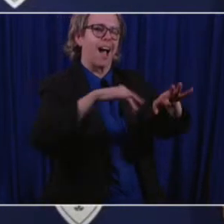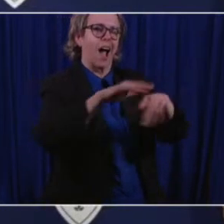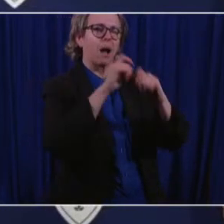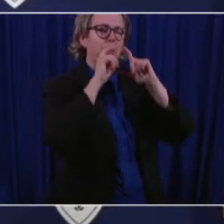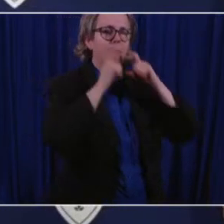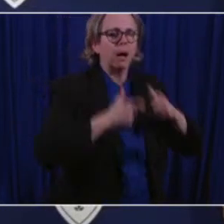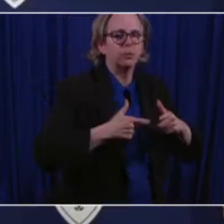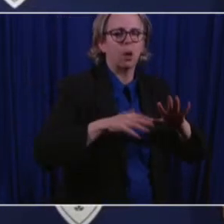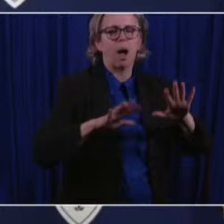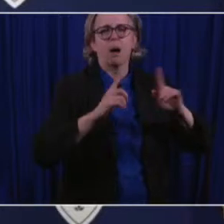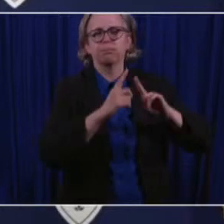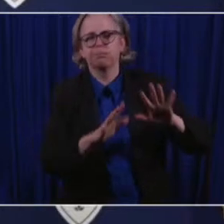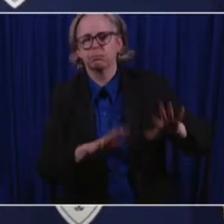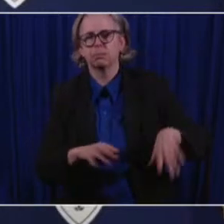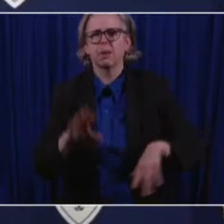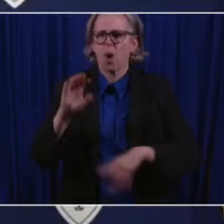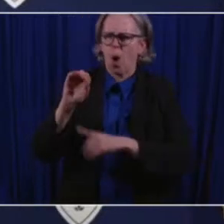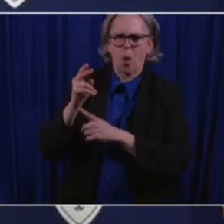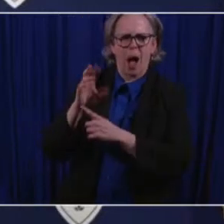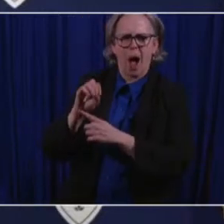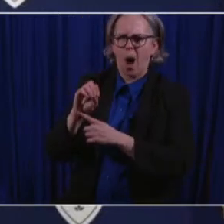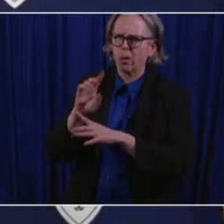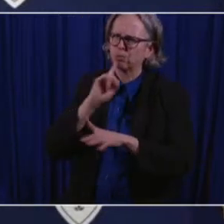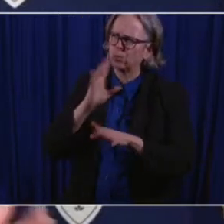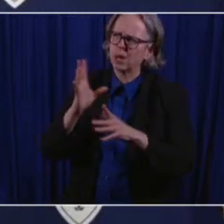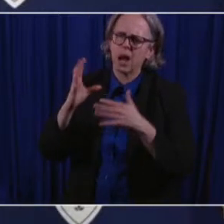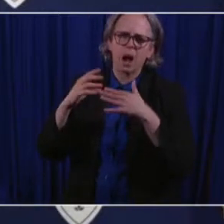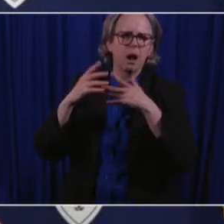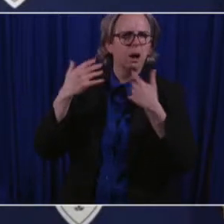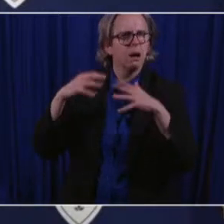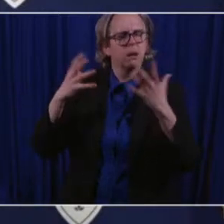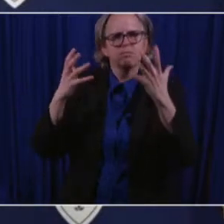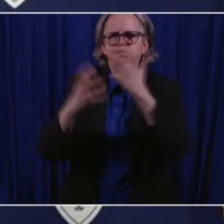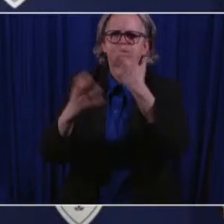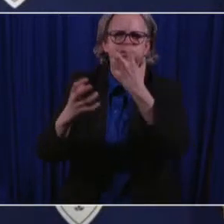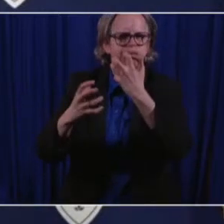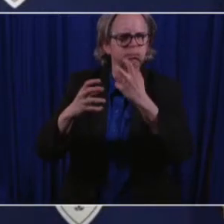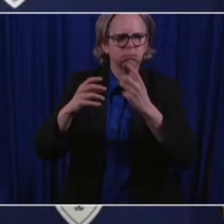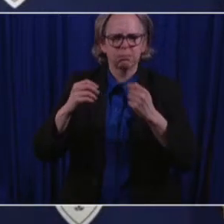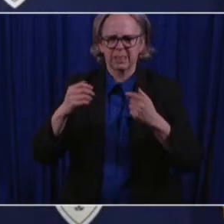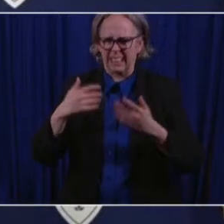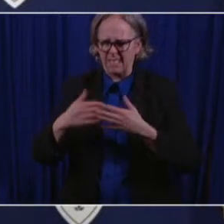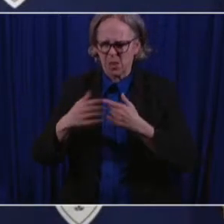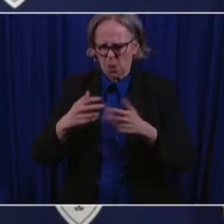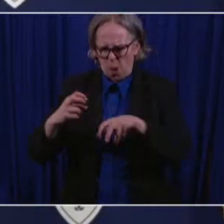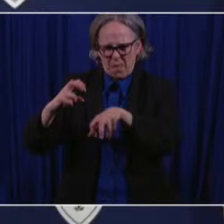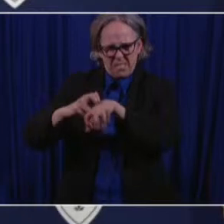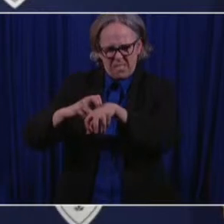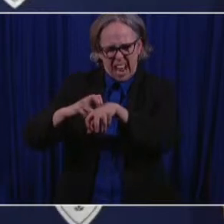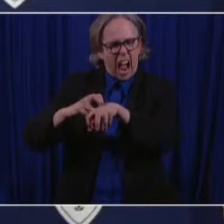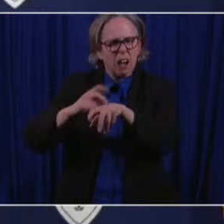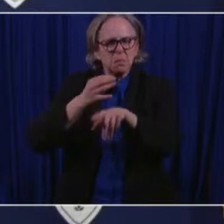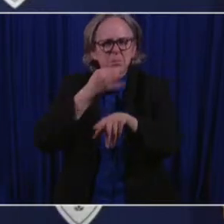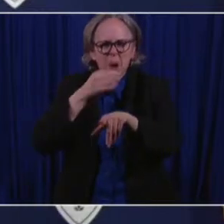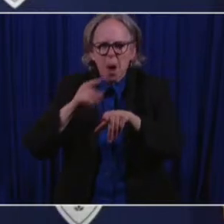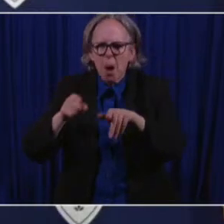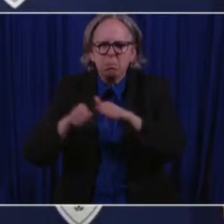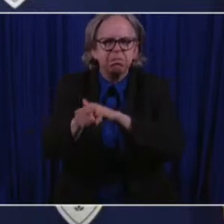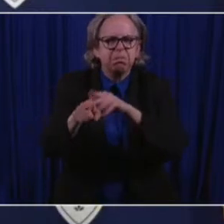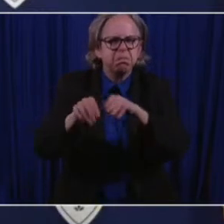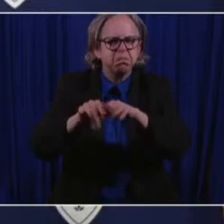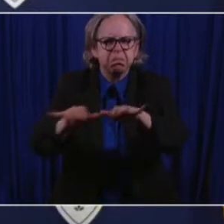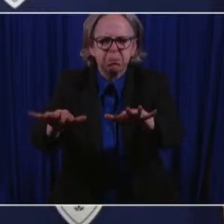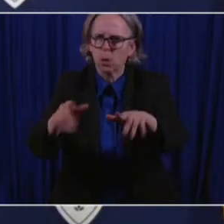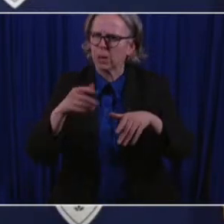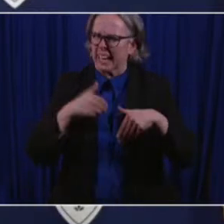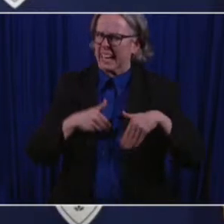Ohio so far. We've done well in spite of this variant that is spreading, but we just have to stay focused every single day